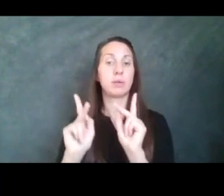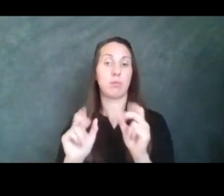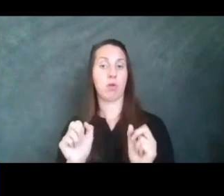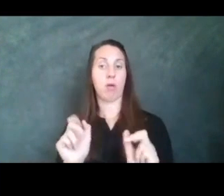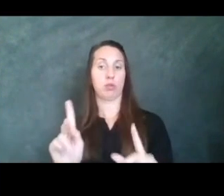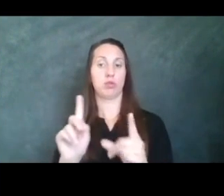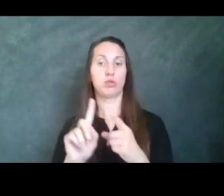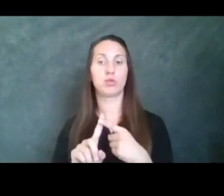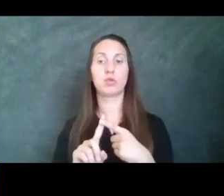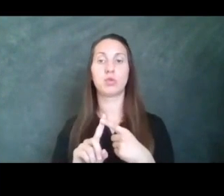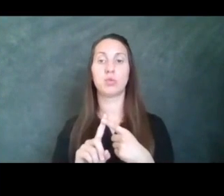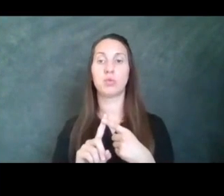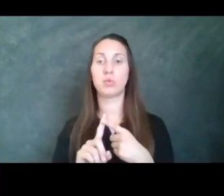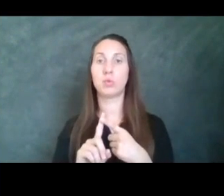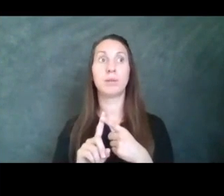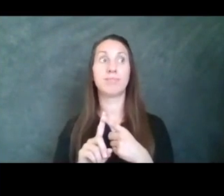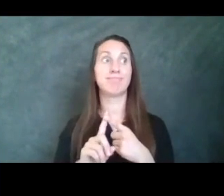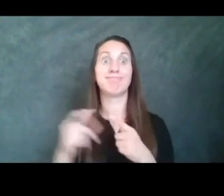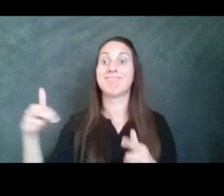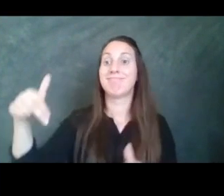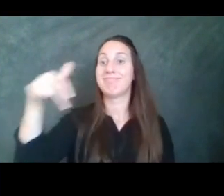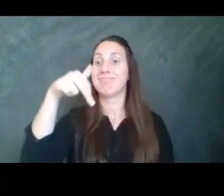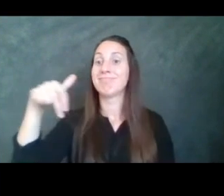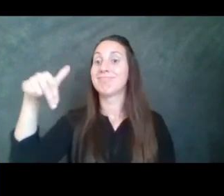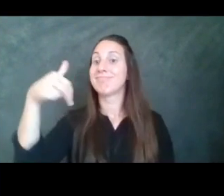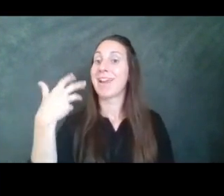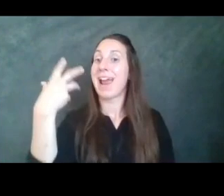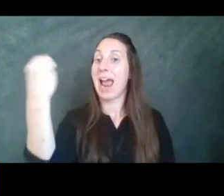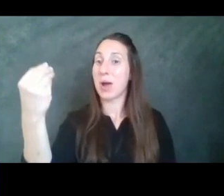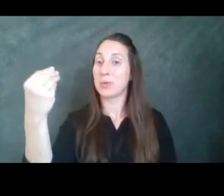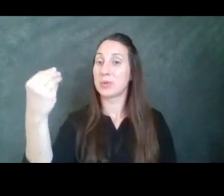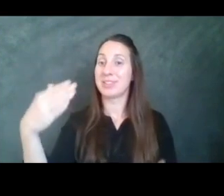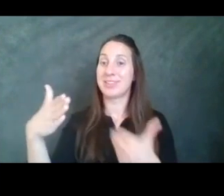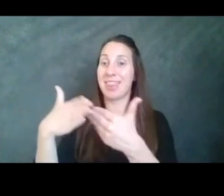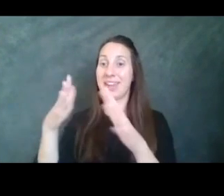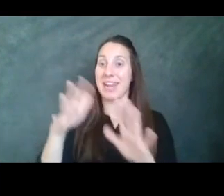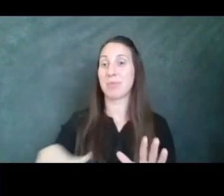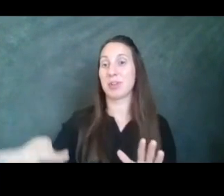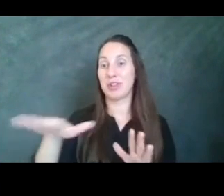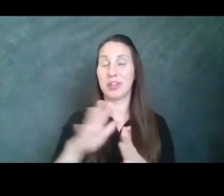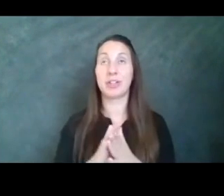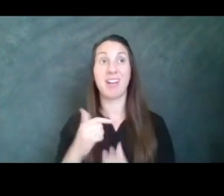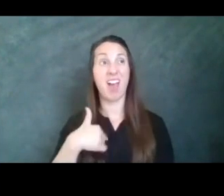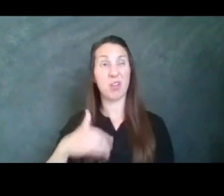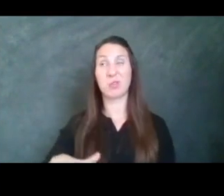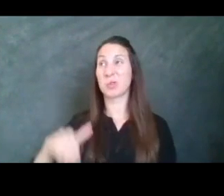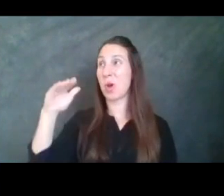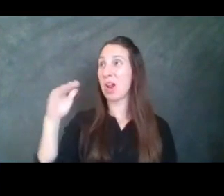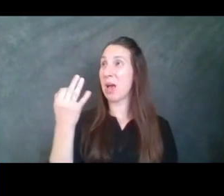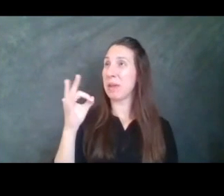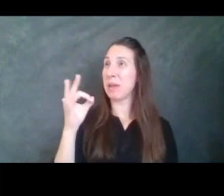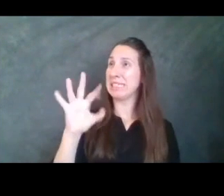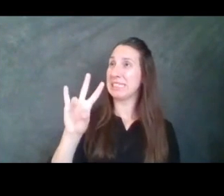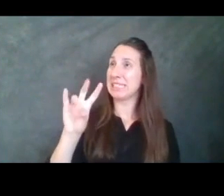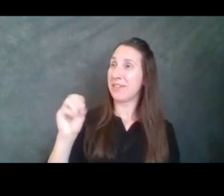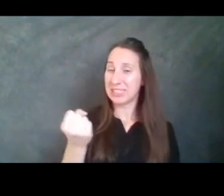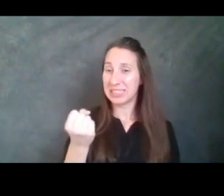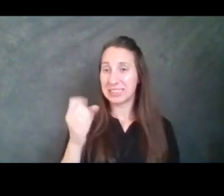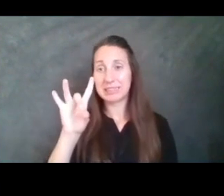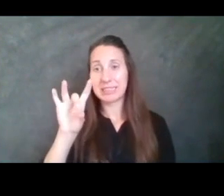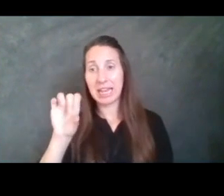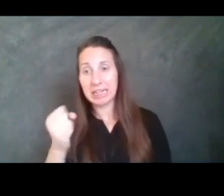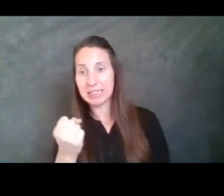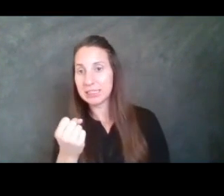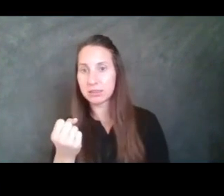to get out in the neighborhood. When I was growing up in the 70s and 80s, to think about that there were no curb